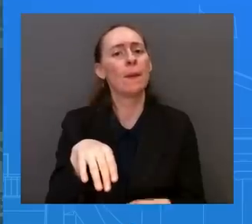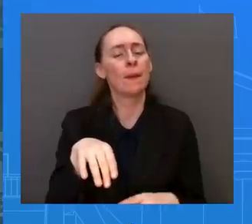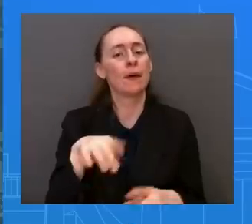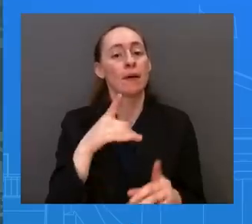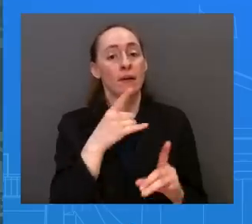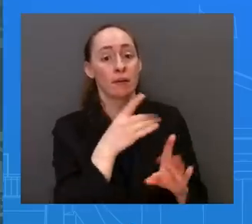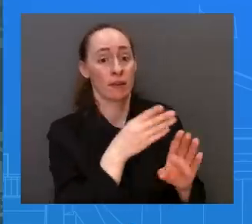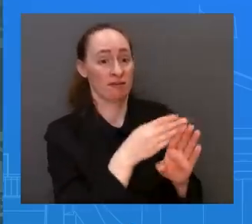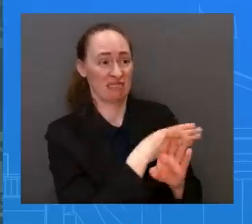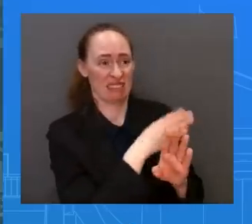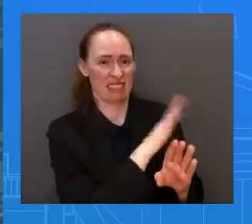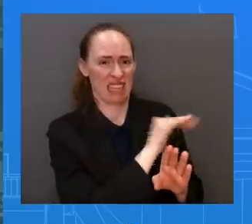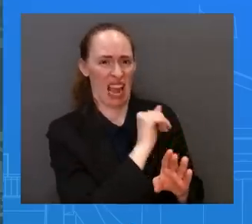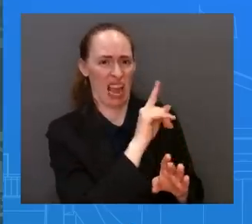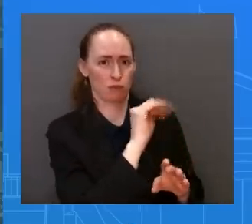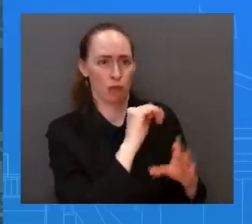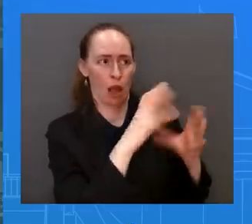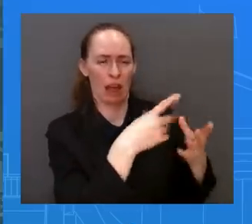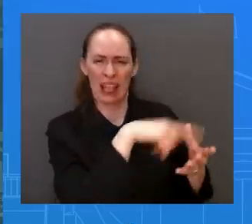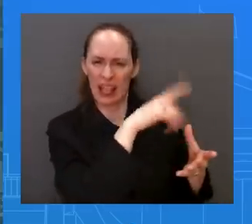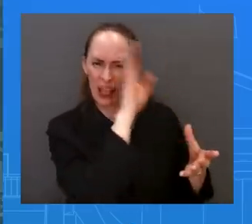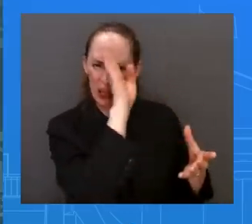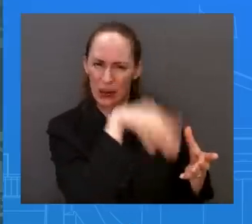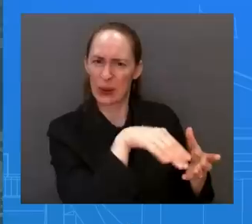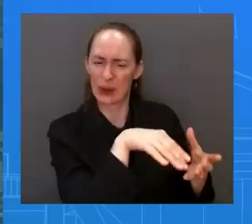key officials.